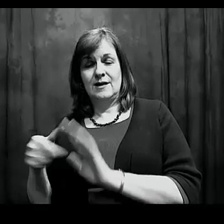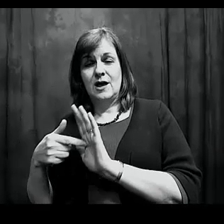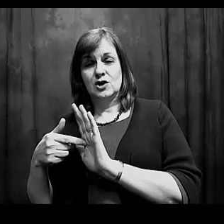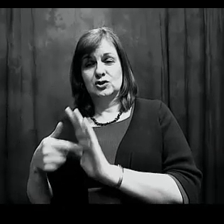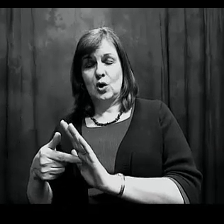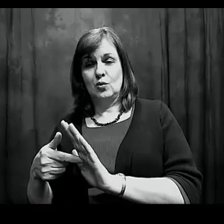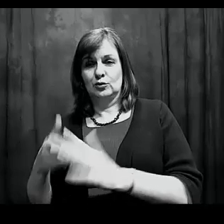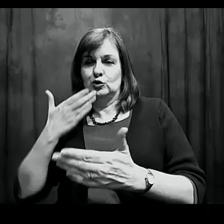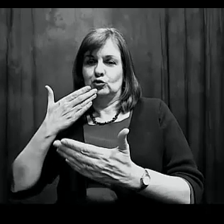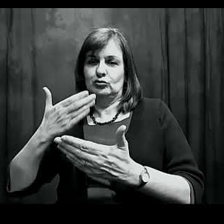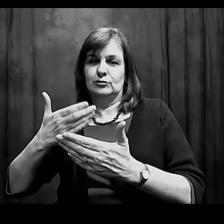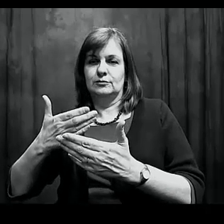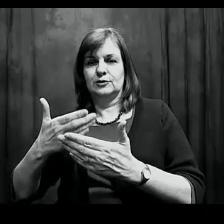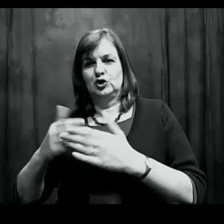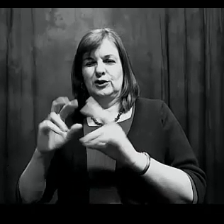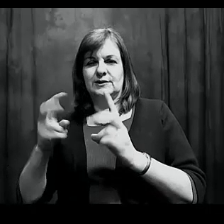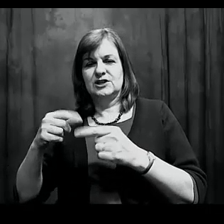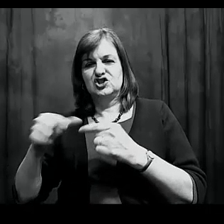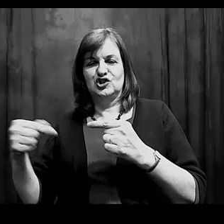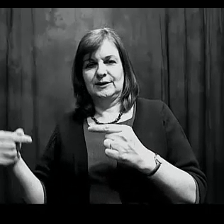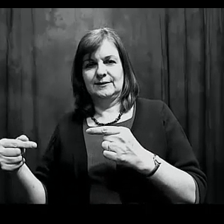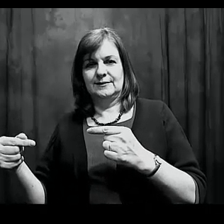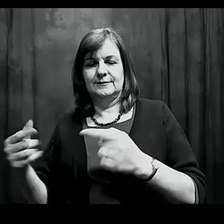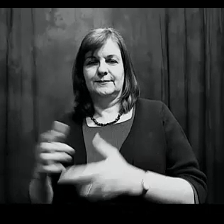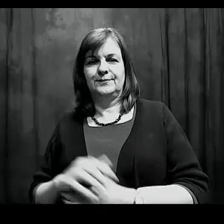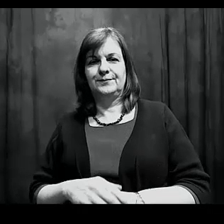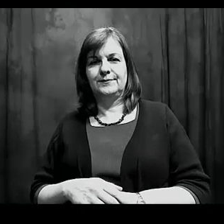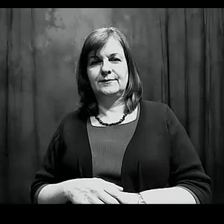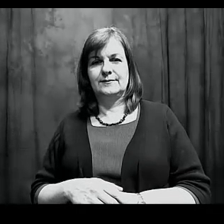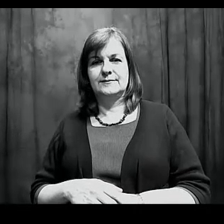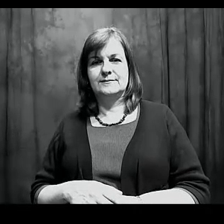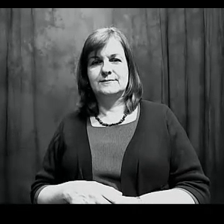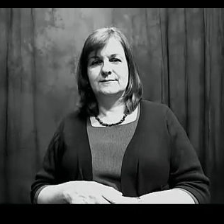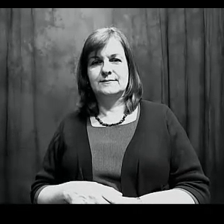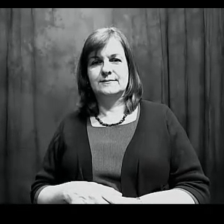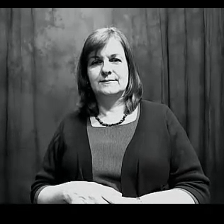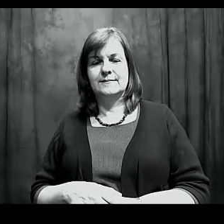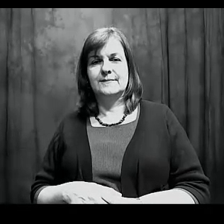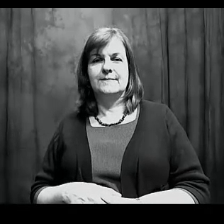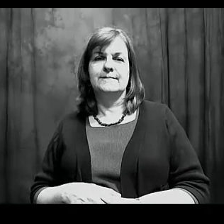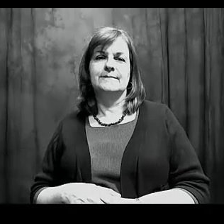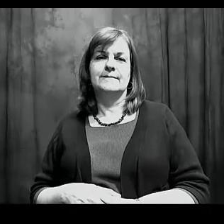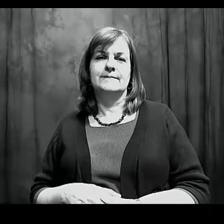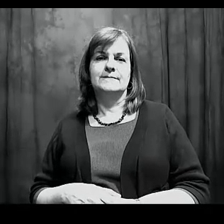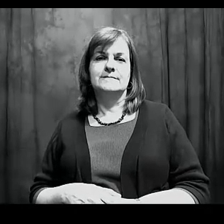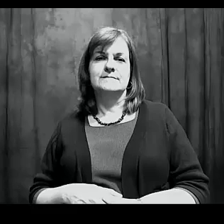are an indication of good genes or good genetics.